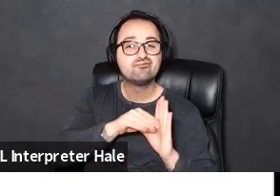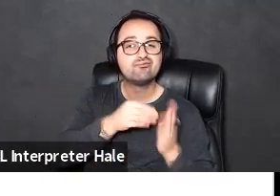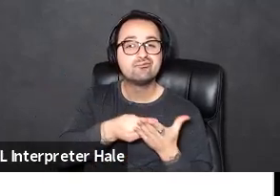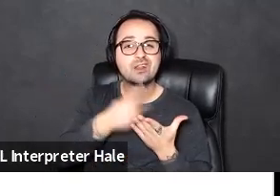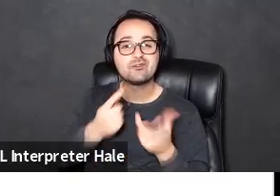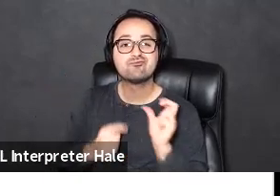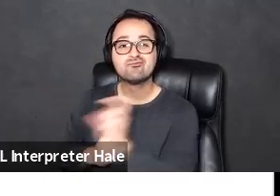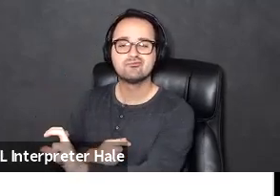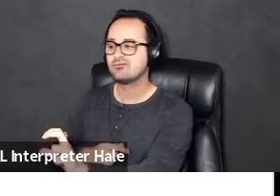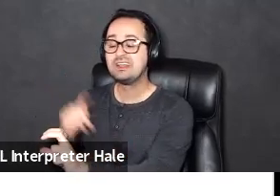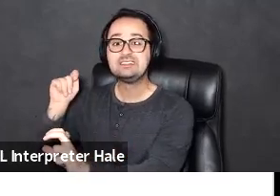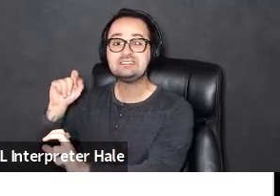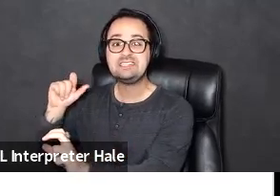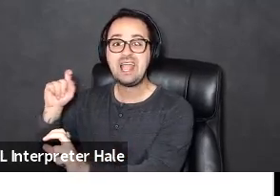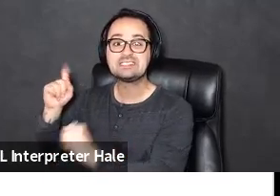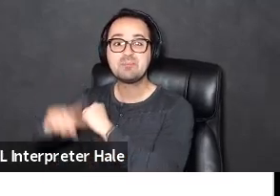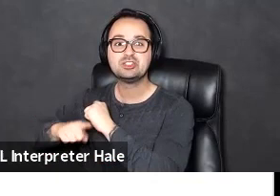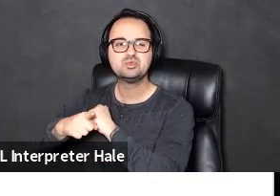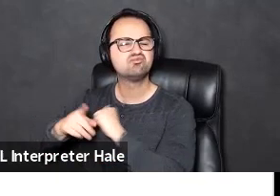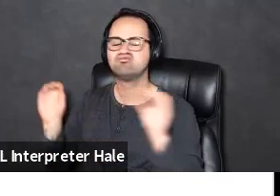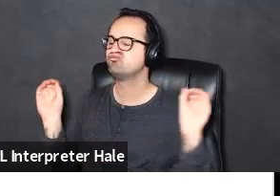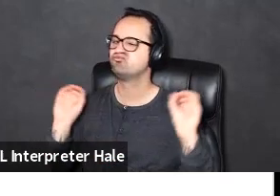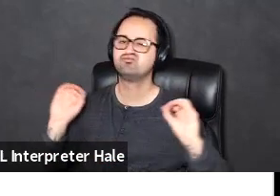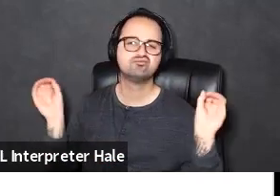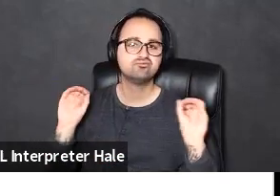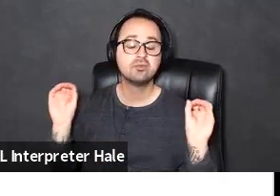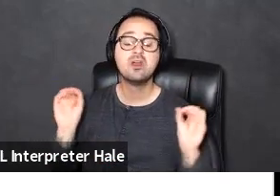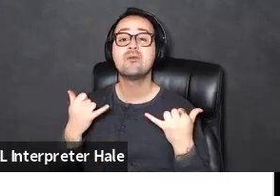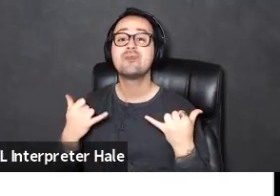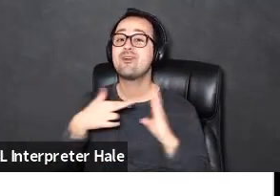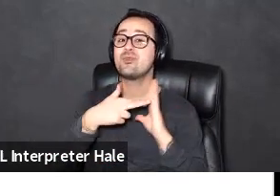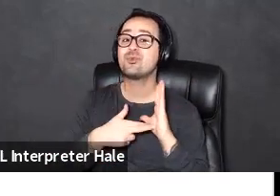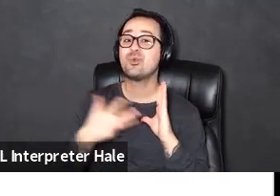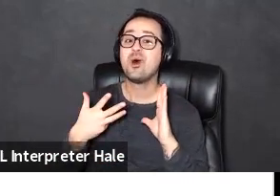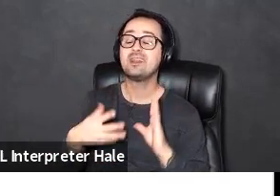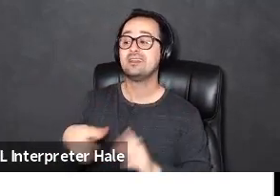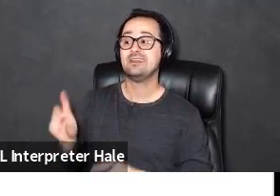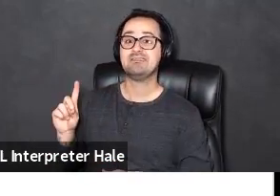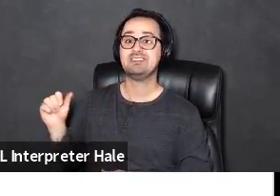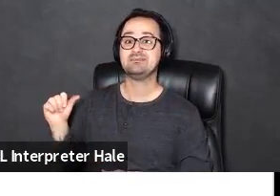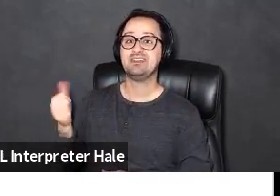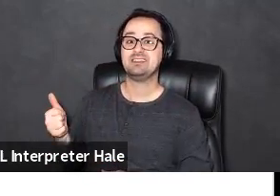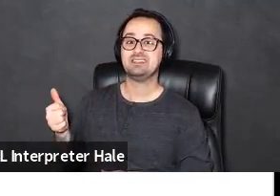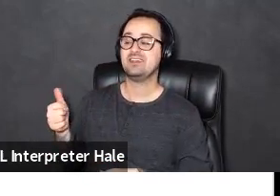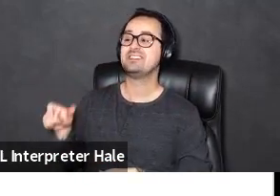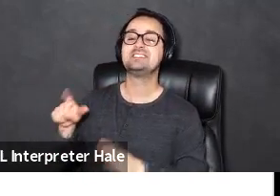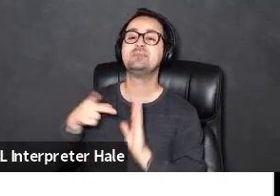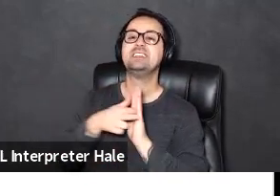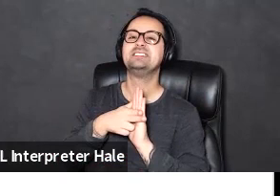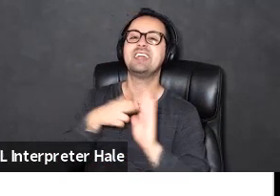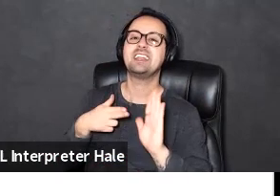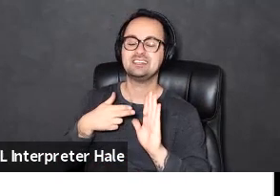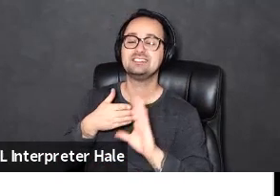any of the money. Right now, however, the rule is the disability had to have been diagnosed prior to